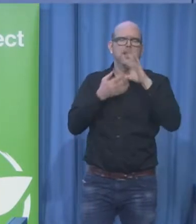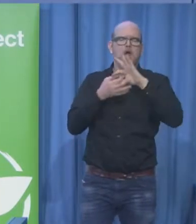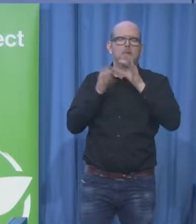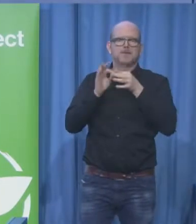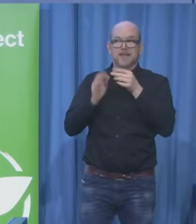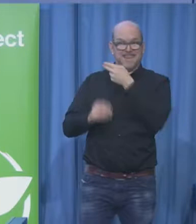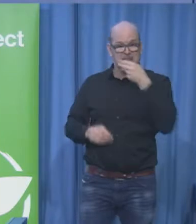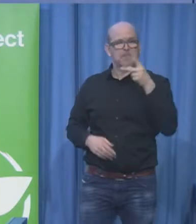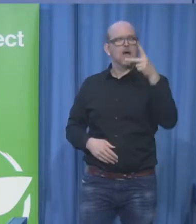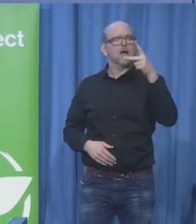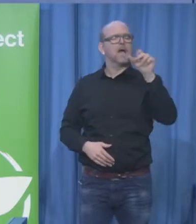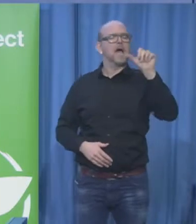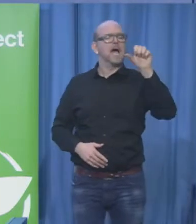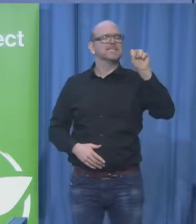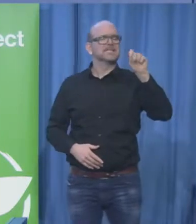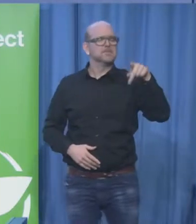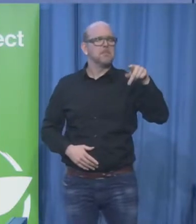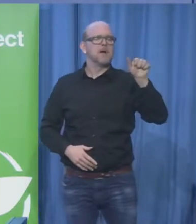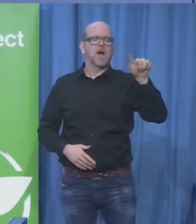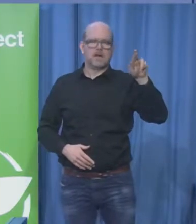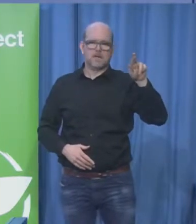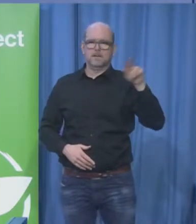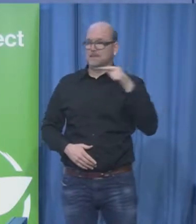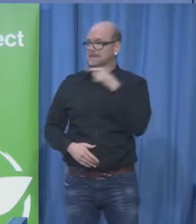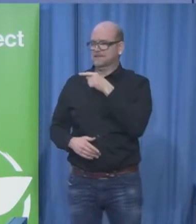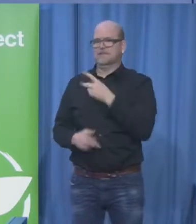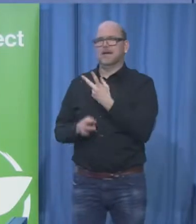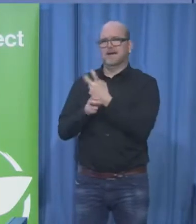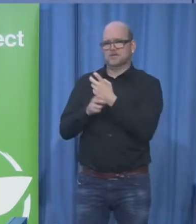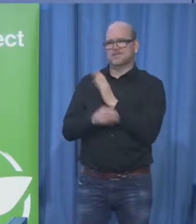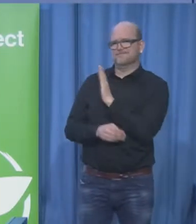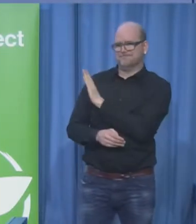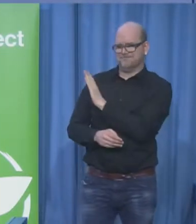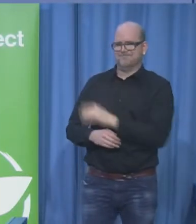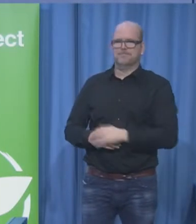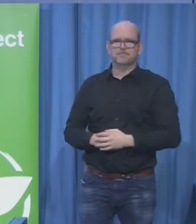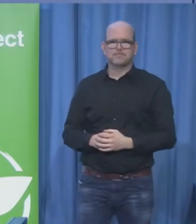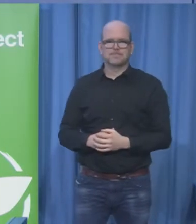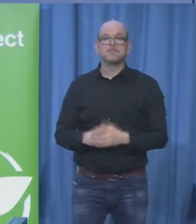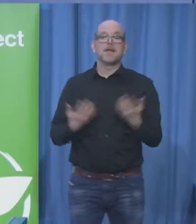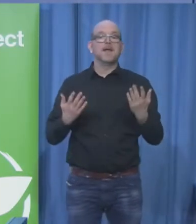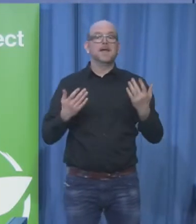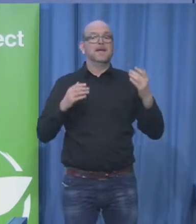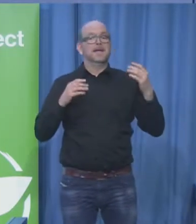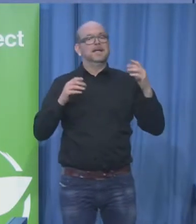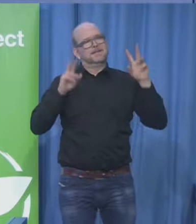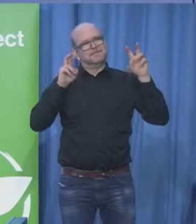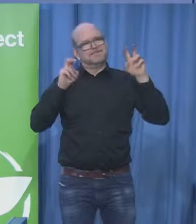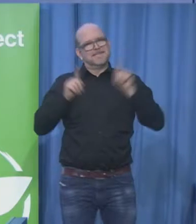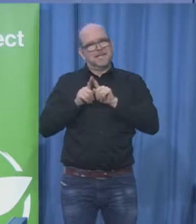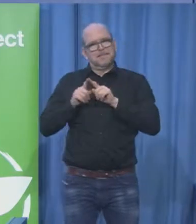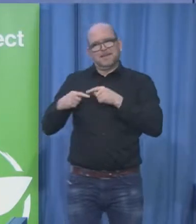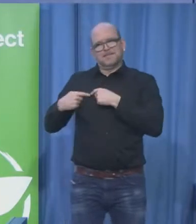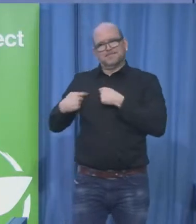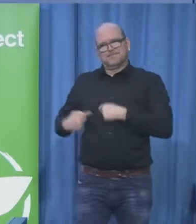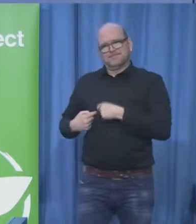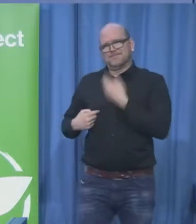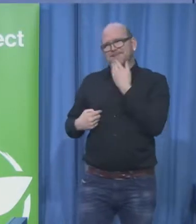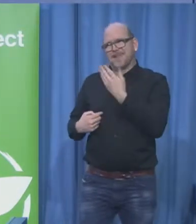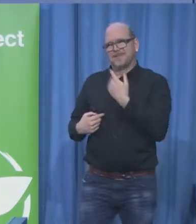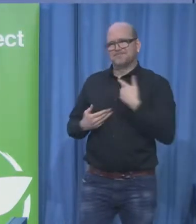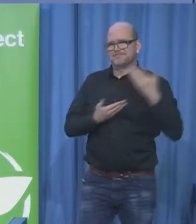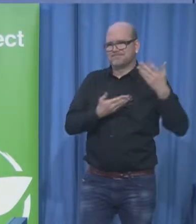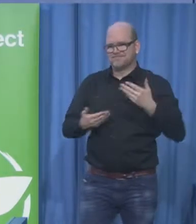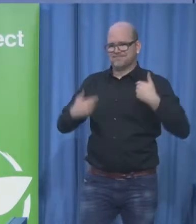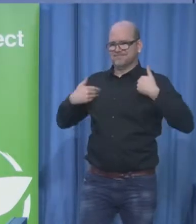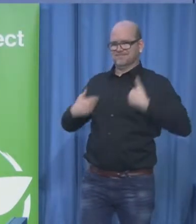A very warm welcome from my side. I'm speaking here not only as a member of the organizing